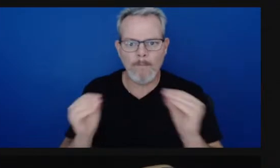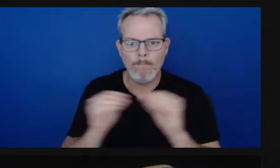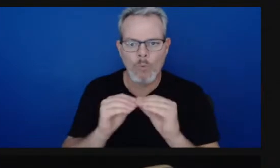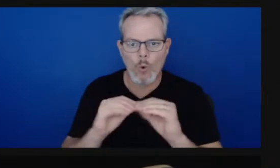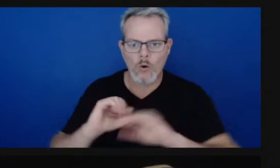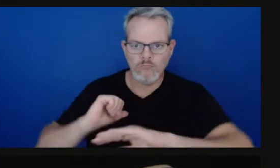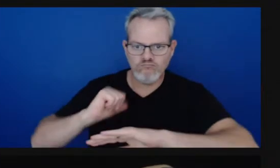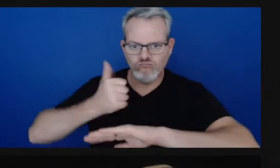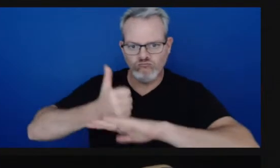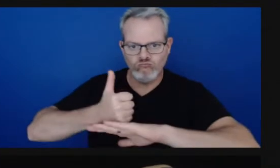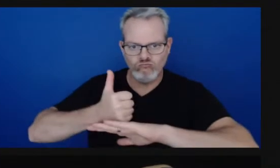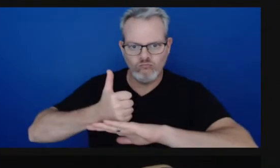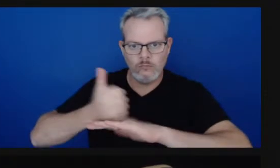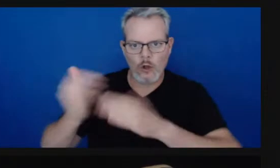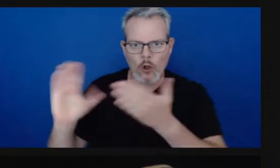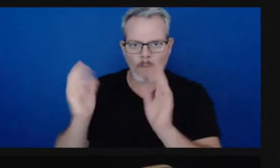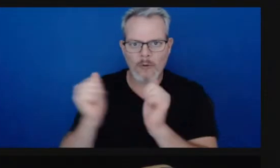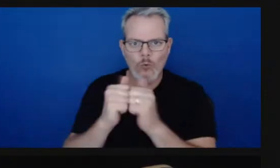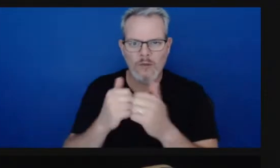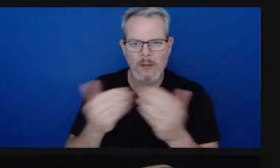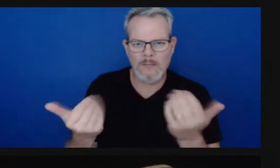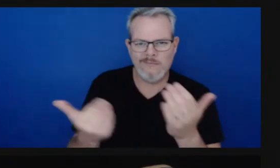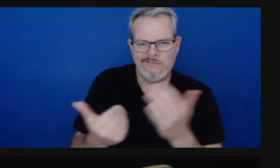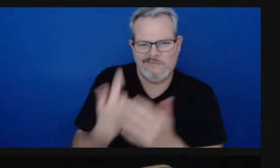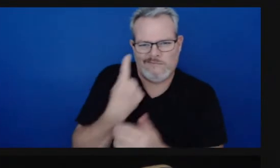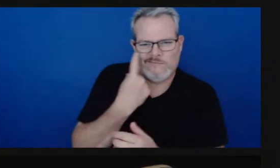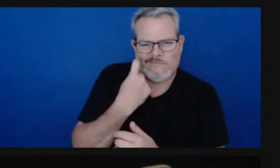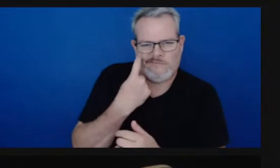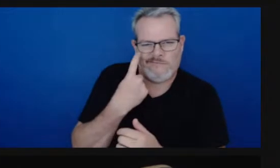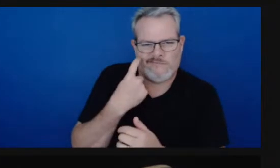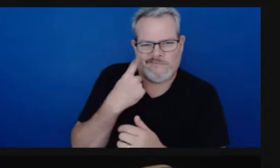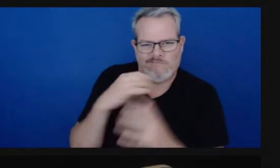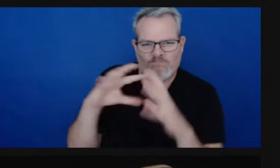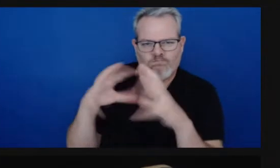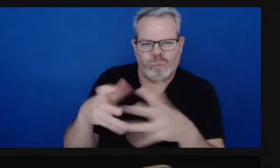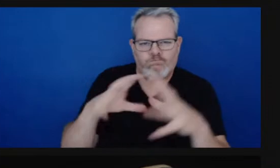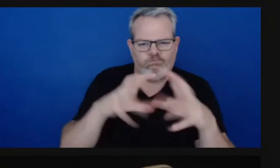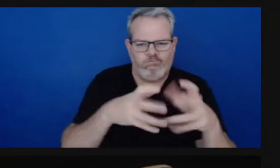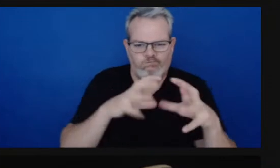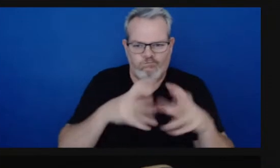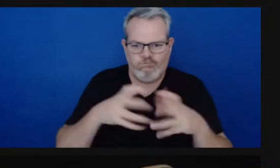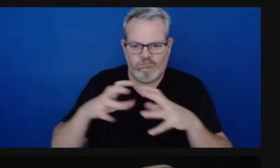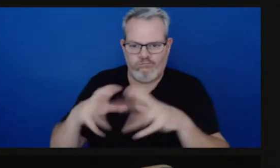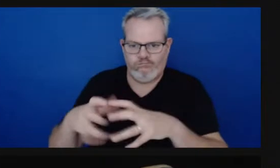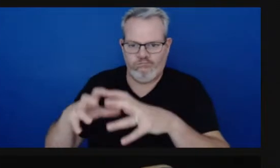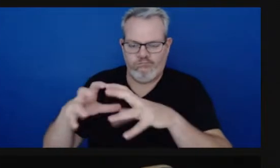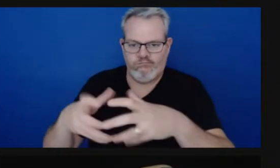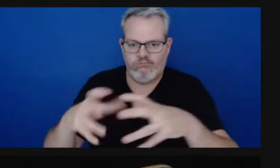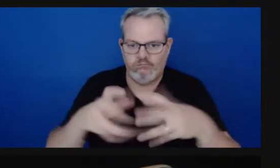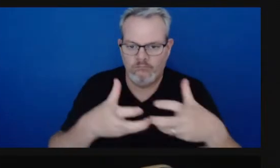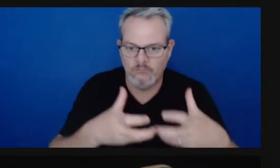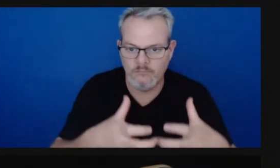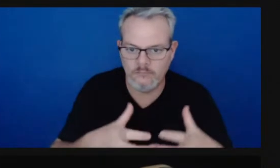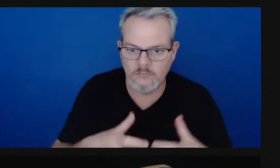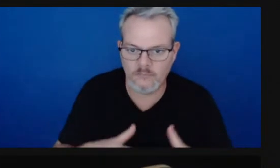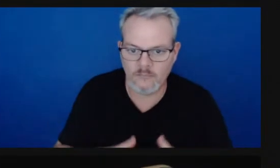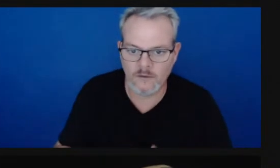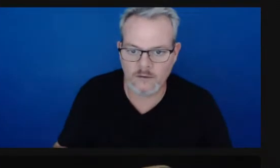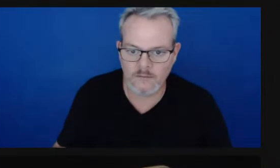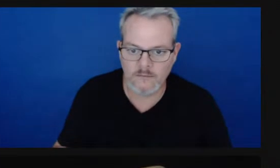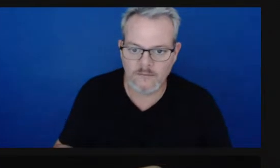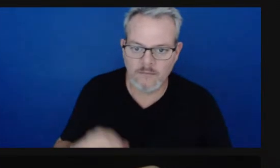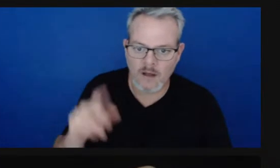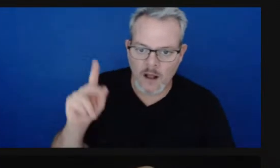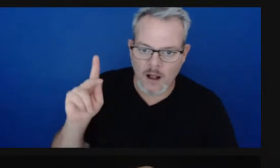recent cluster of earthquakes down by the Kilauea Hills. You see labeled here, locus of seismicity since